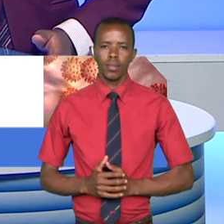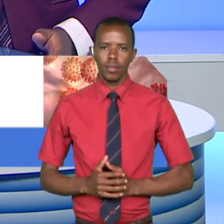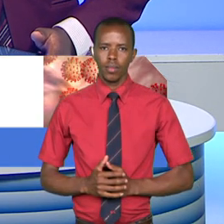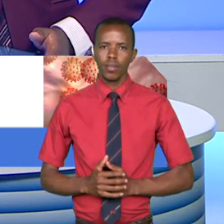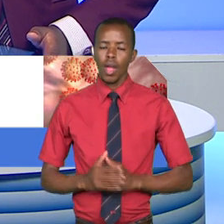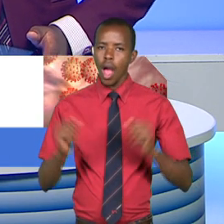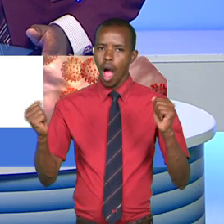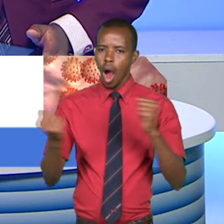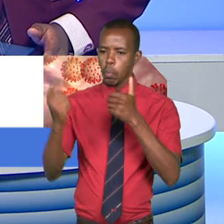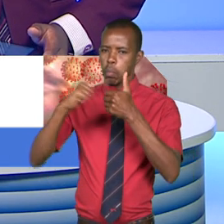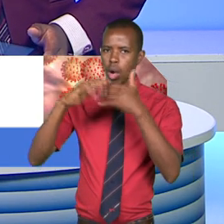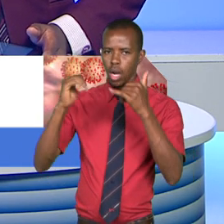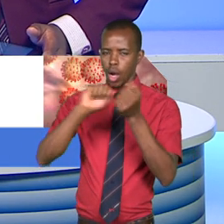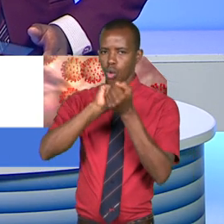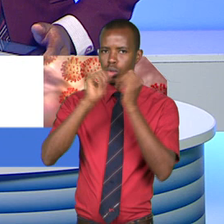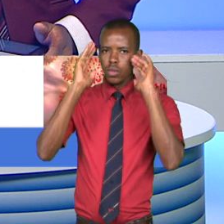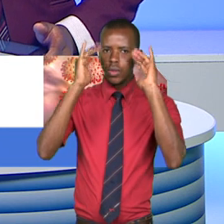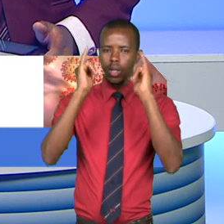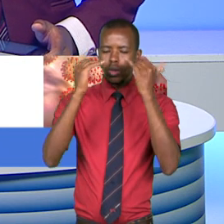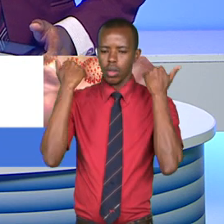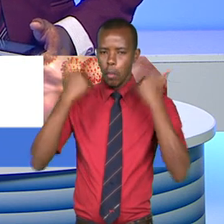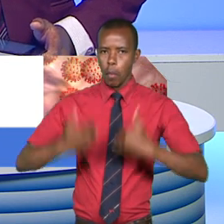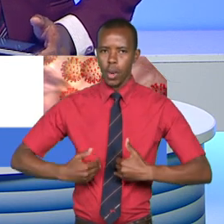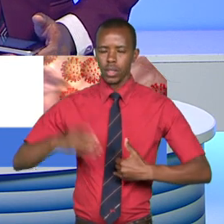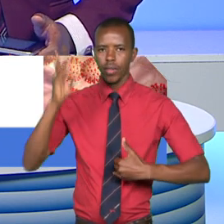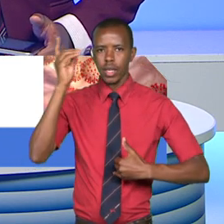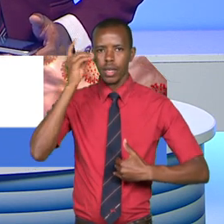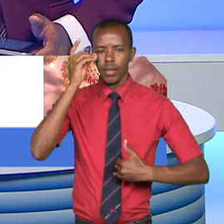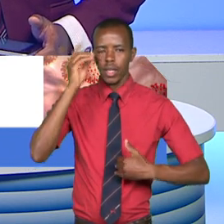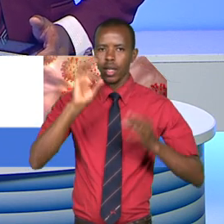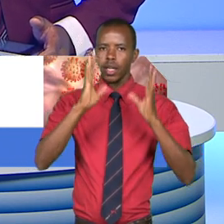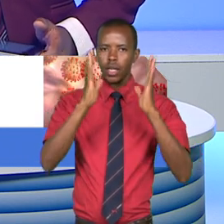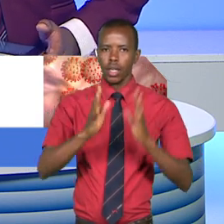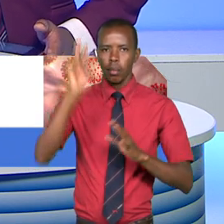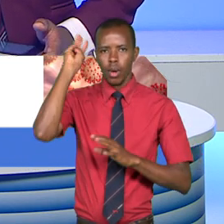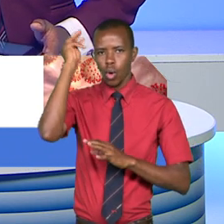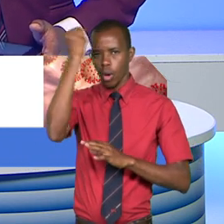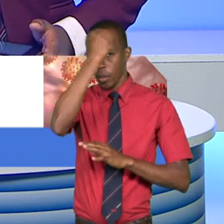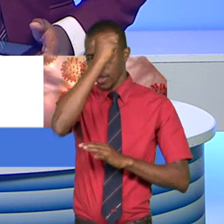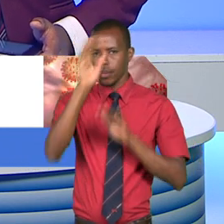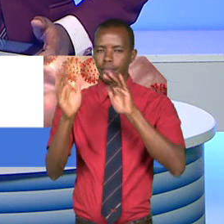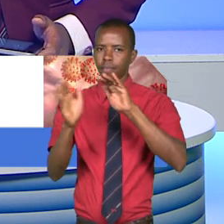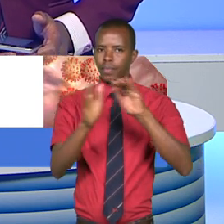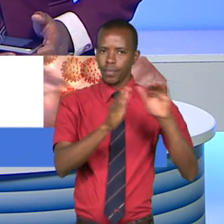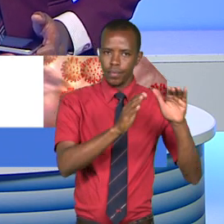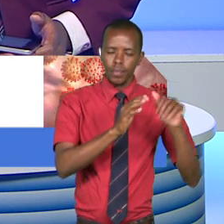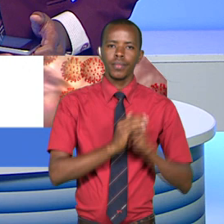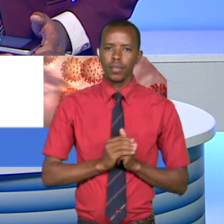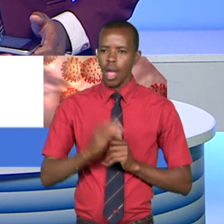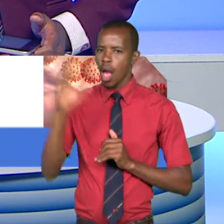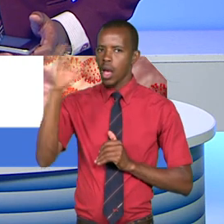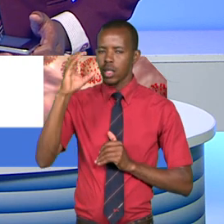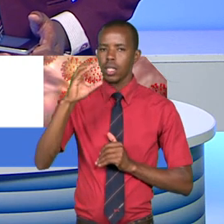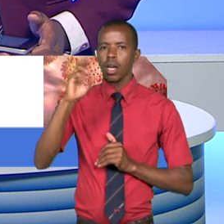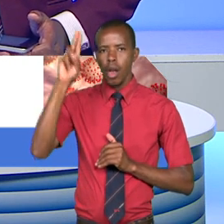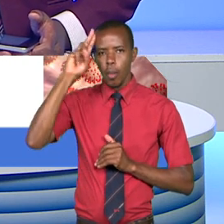Yes, you're joining us right now. This is Switch Focus with me, David Kagina, and on sign language is Michael Mythia. Now, the Civilian Office of